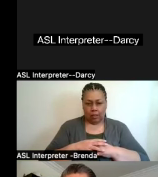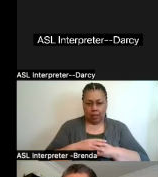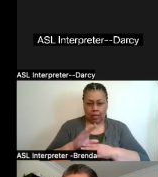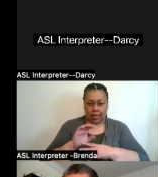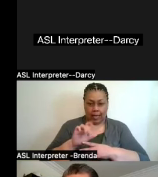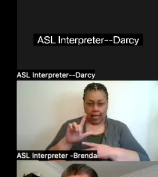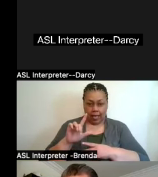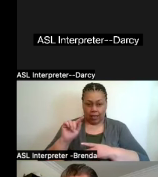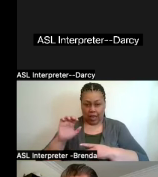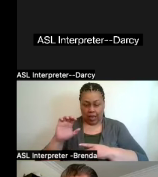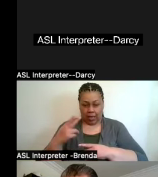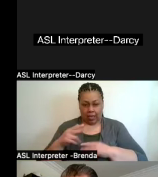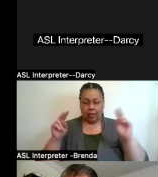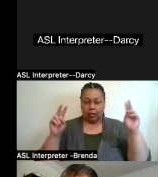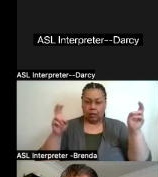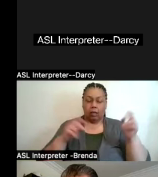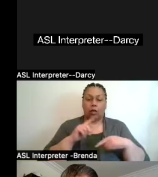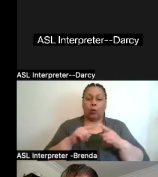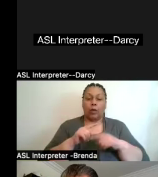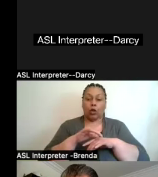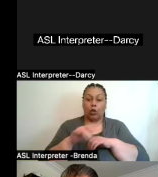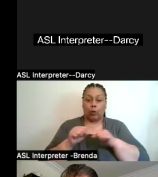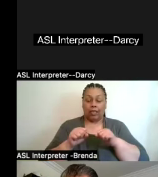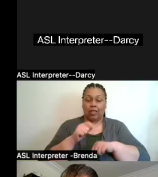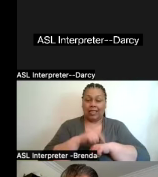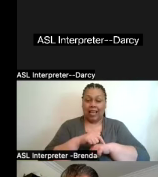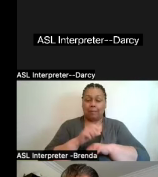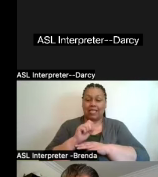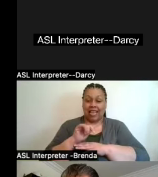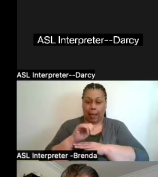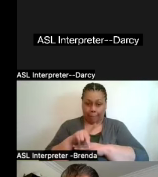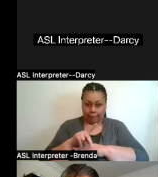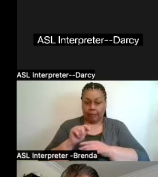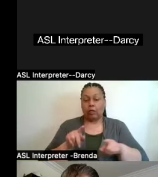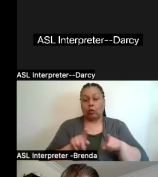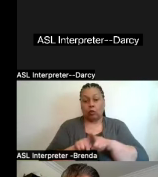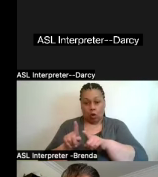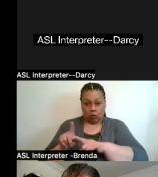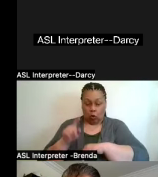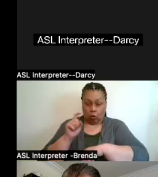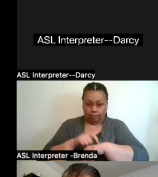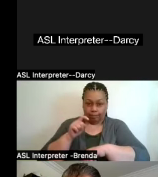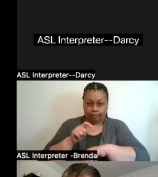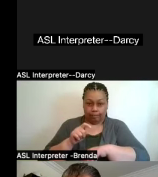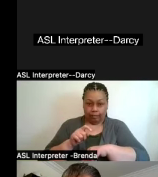the earthquakes are time-stamped, do you also timestamp or